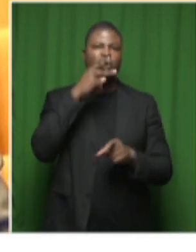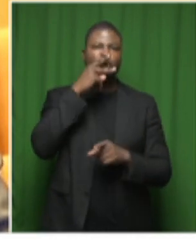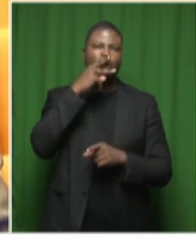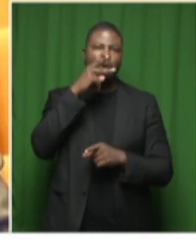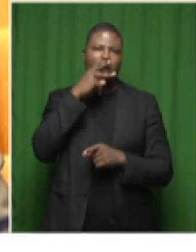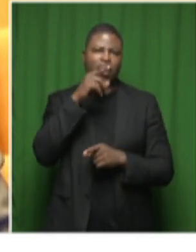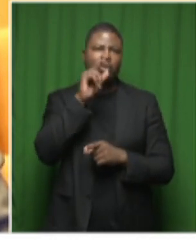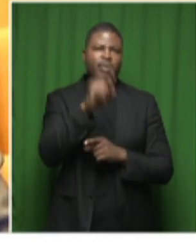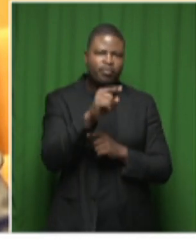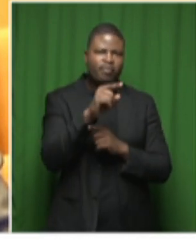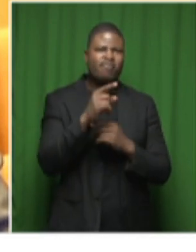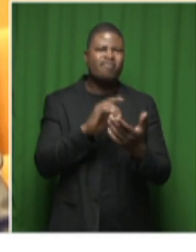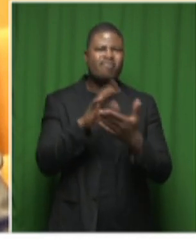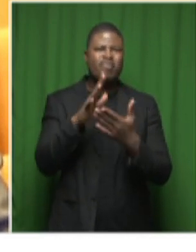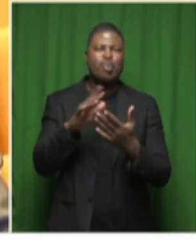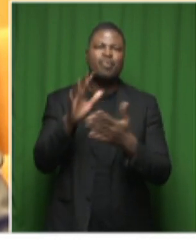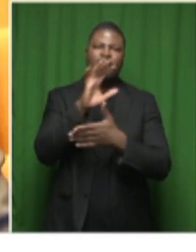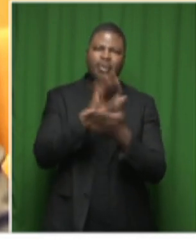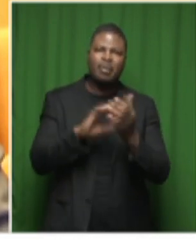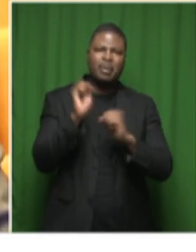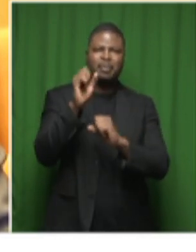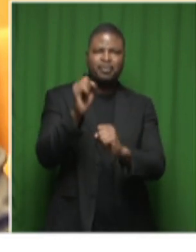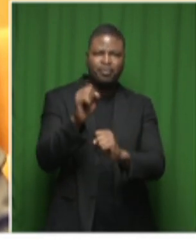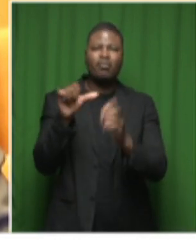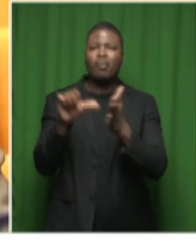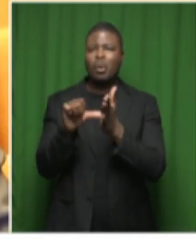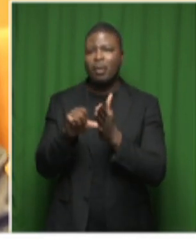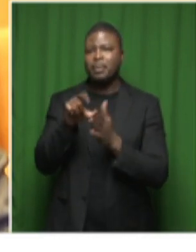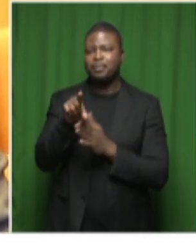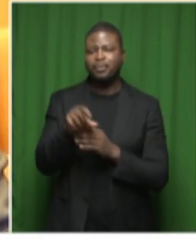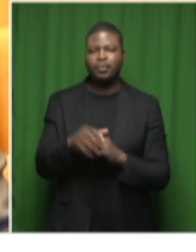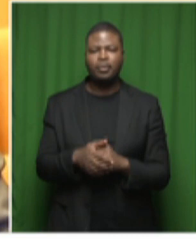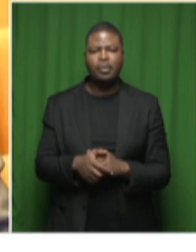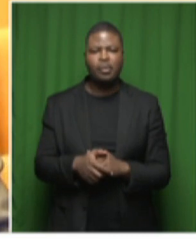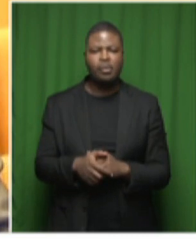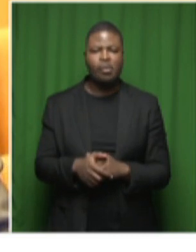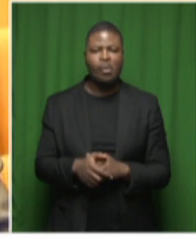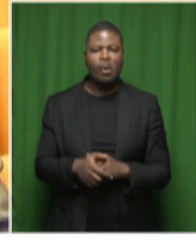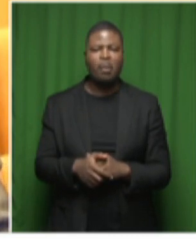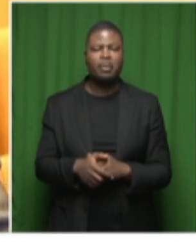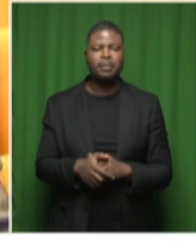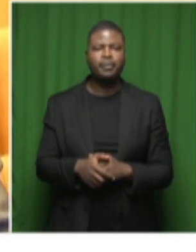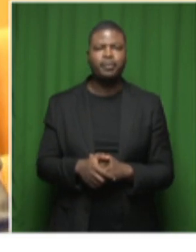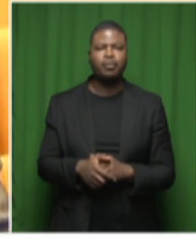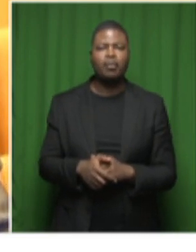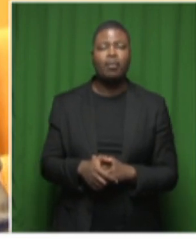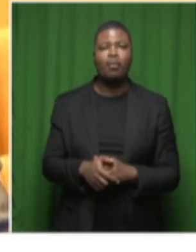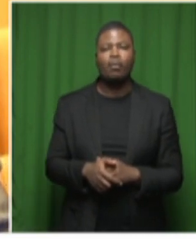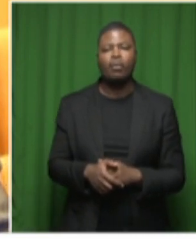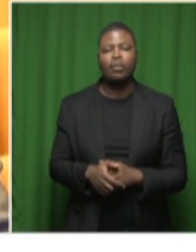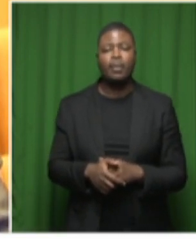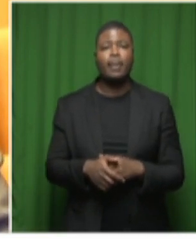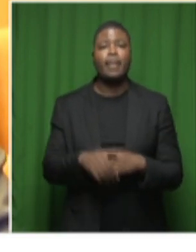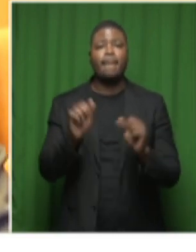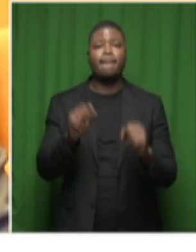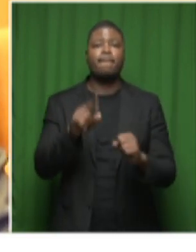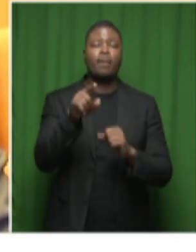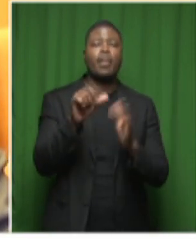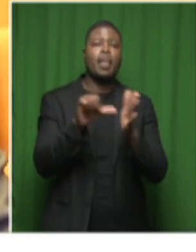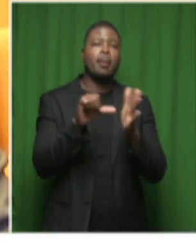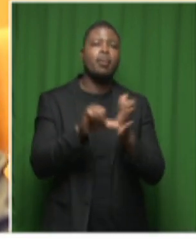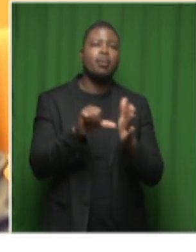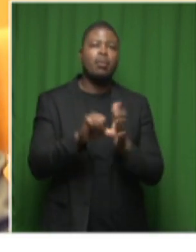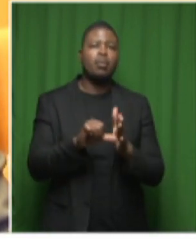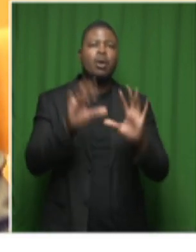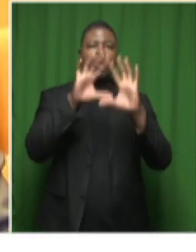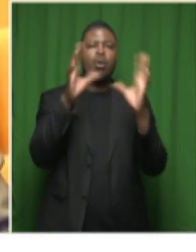made a very strong statement. Tell us about this. Yeah, this is a very serious issue that the World Health Organization and two